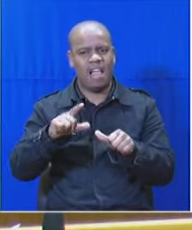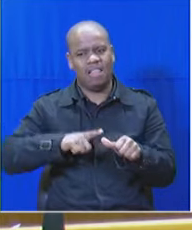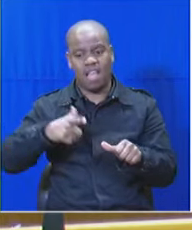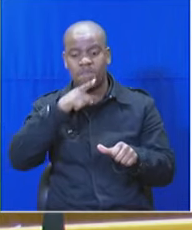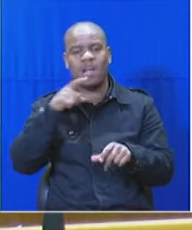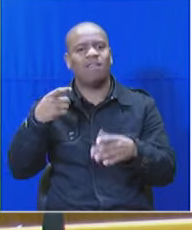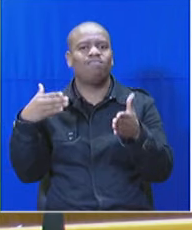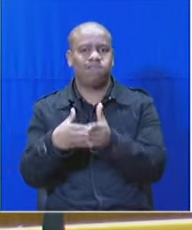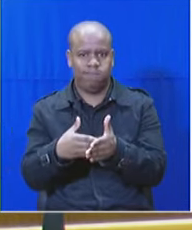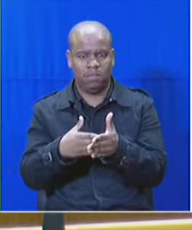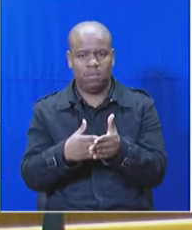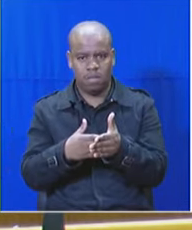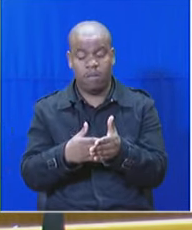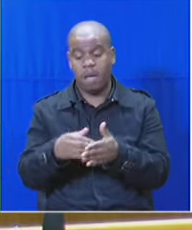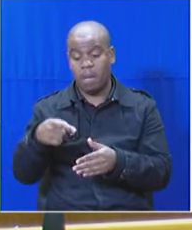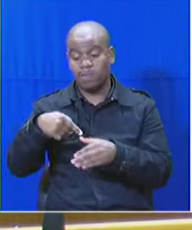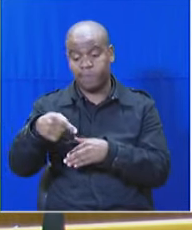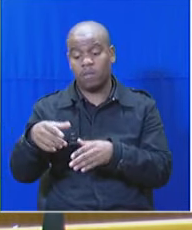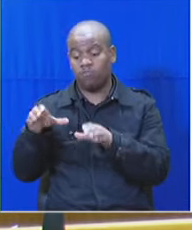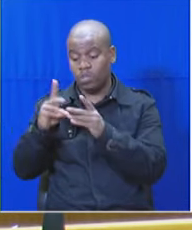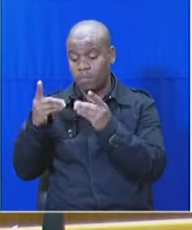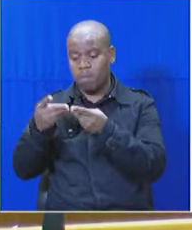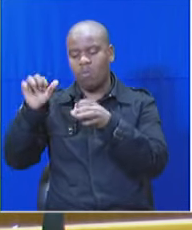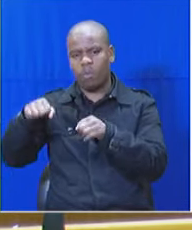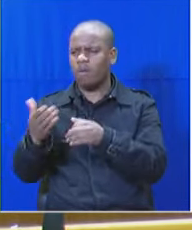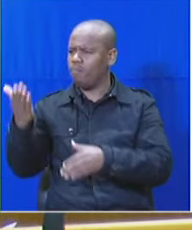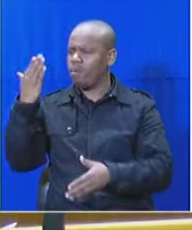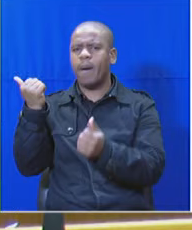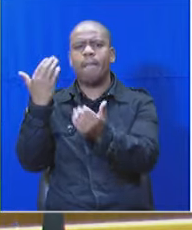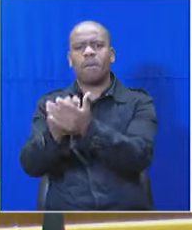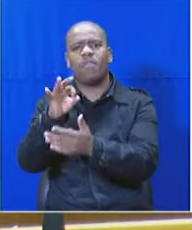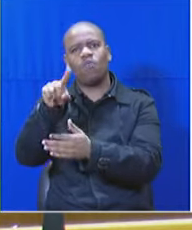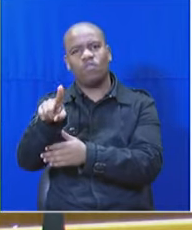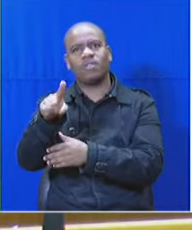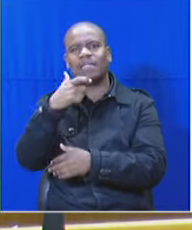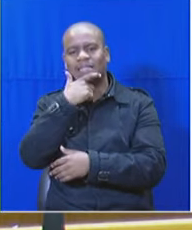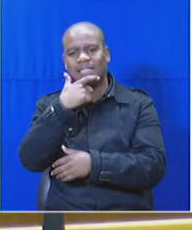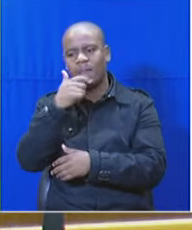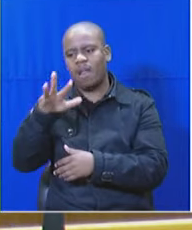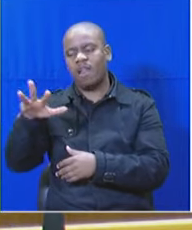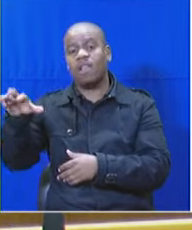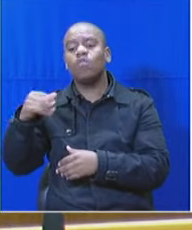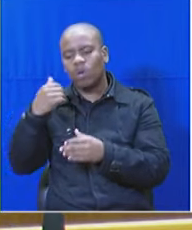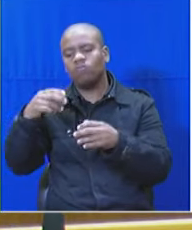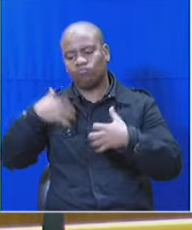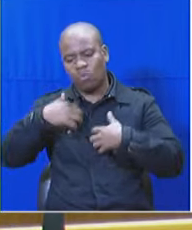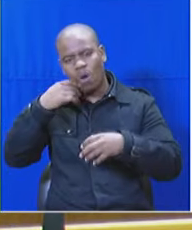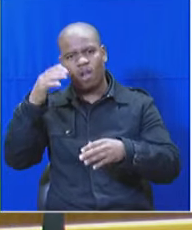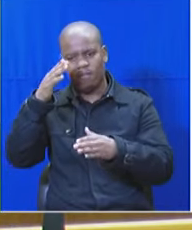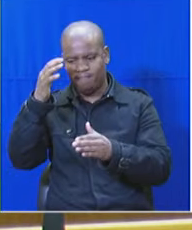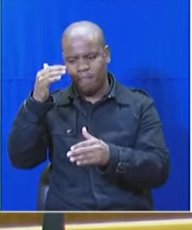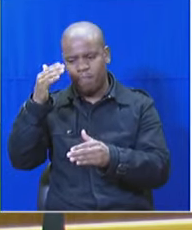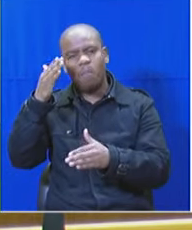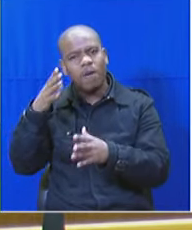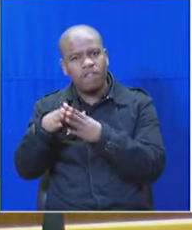made progress in finalizing claims that were lodged before the 31st of December 1998. By